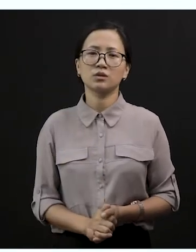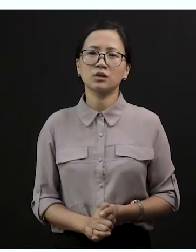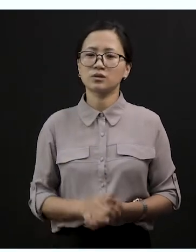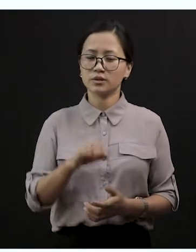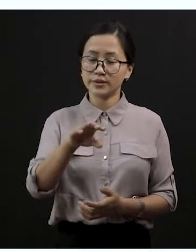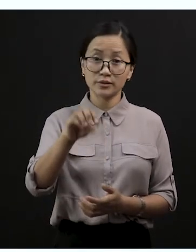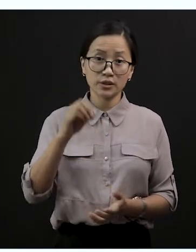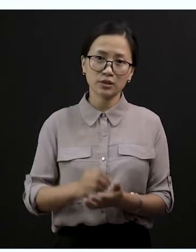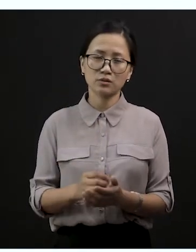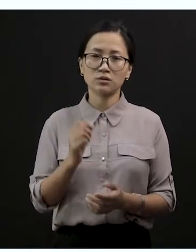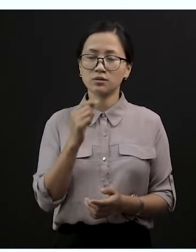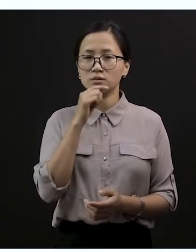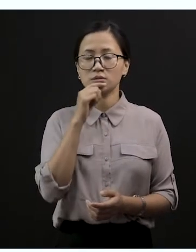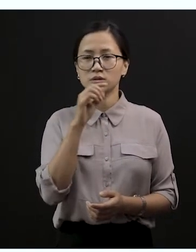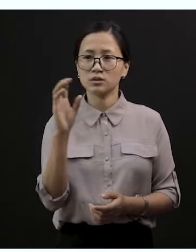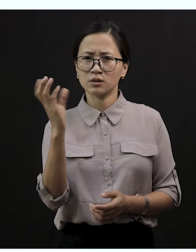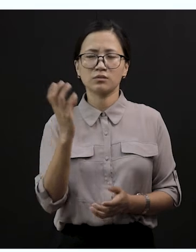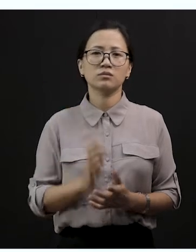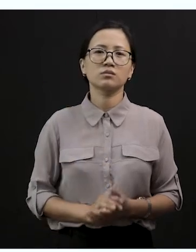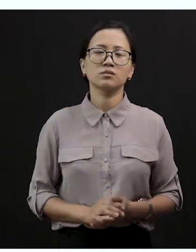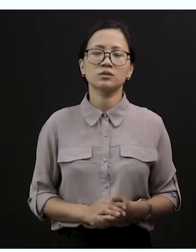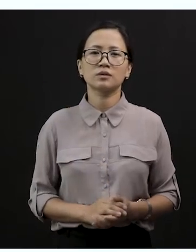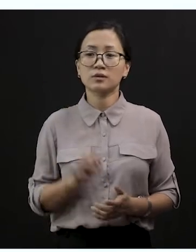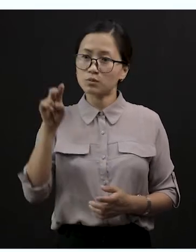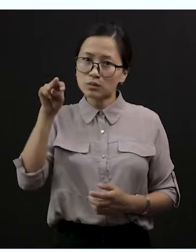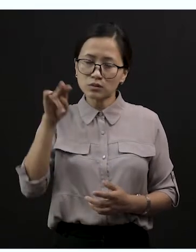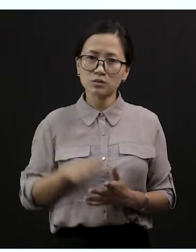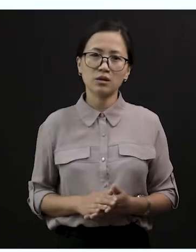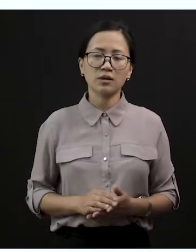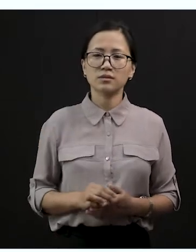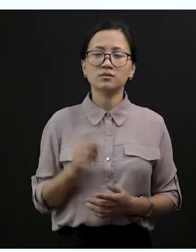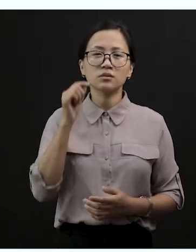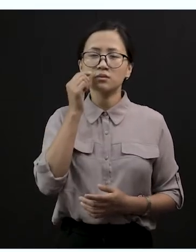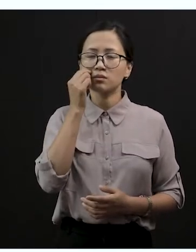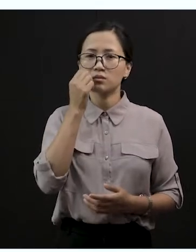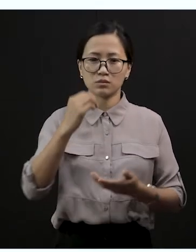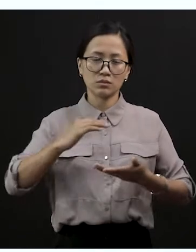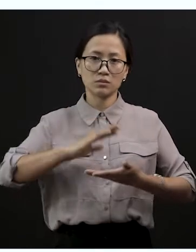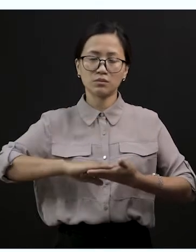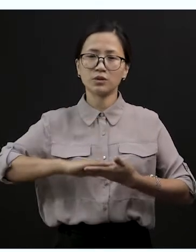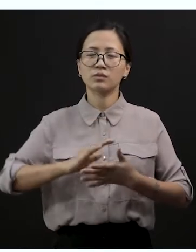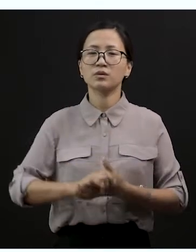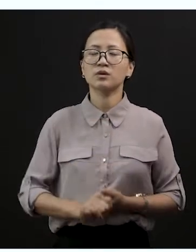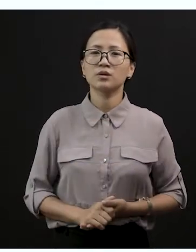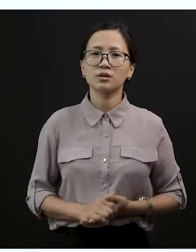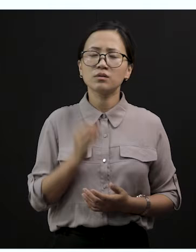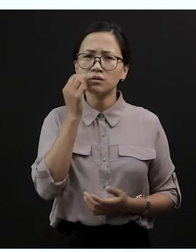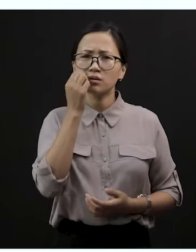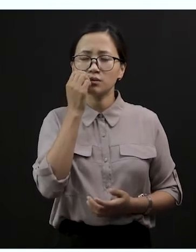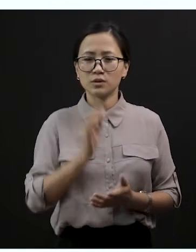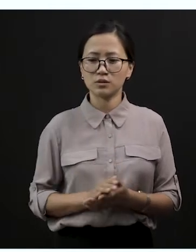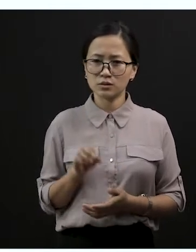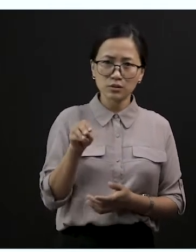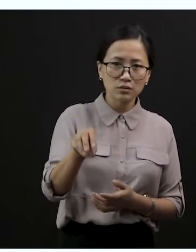the tomato. That means Lima is stealing, right? So the neighbor noticed the missing tomatoes and he got Lima